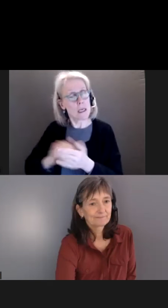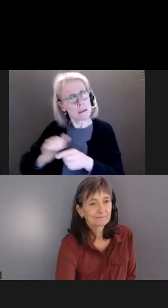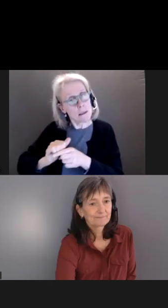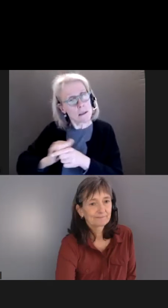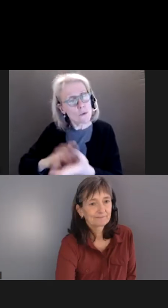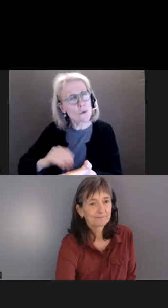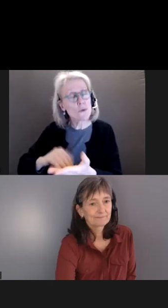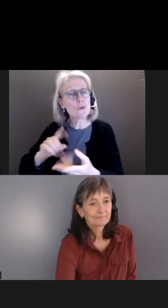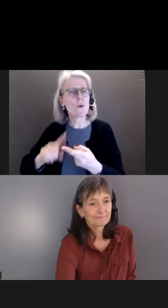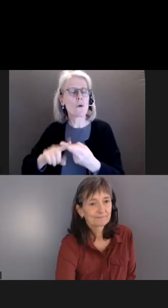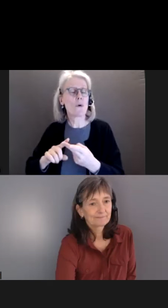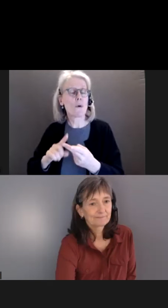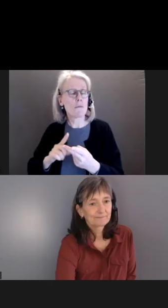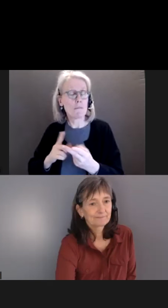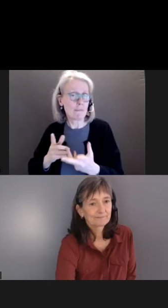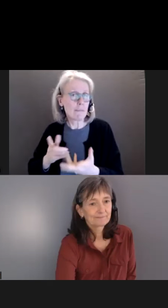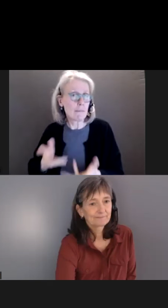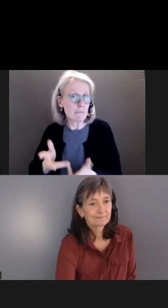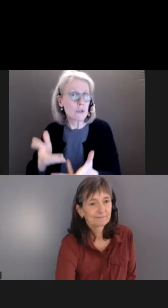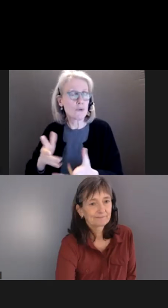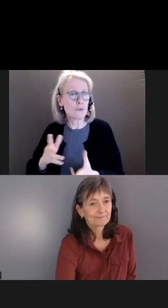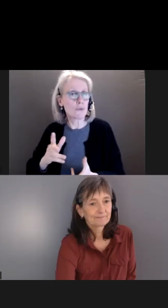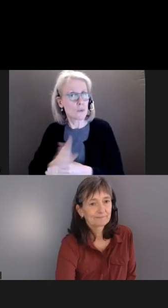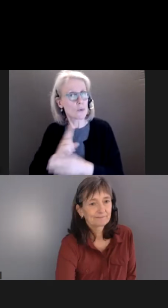life. By taking a restorative approach to